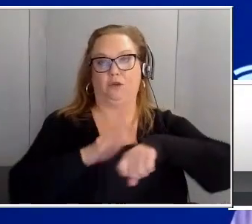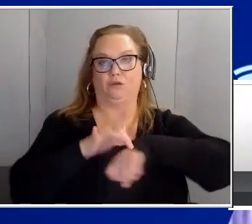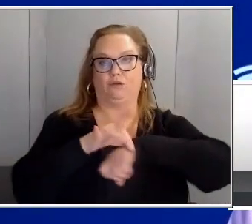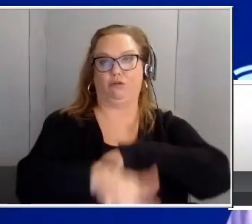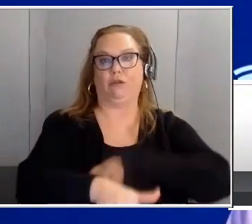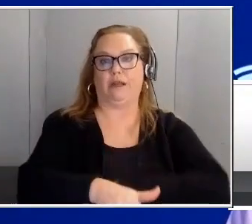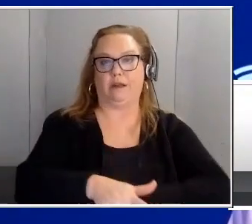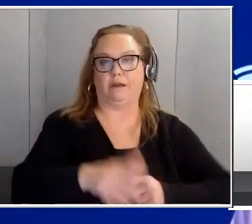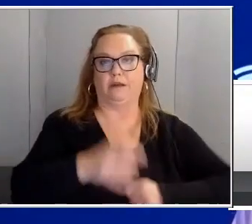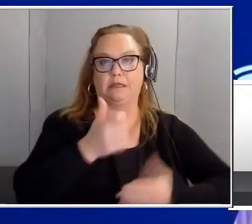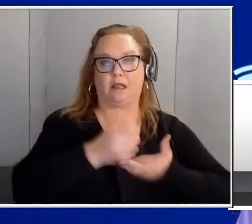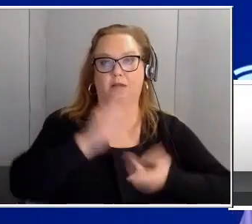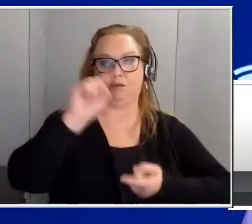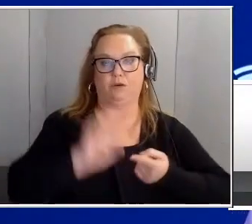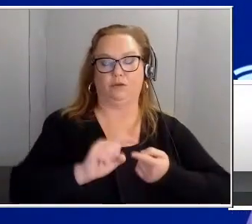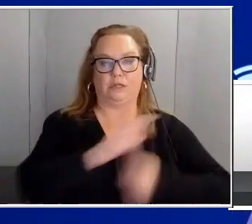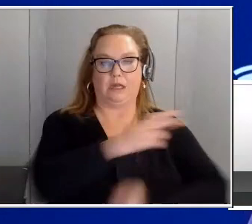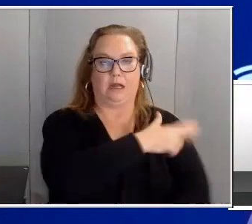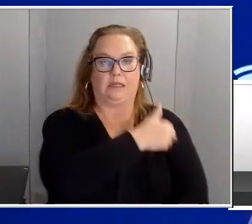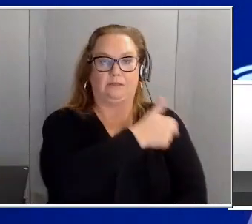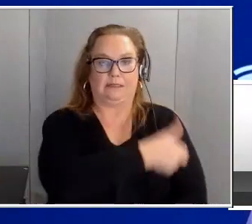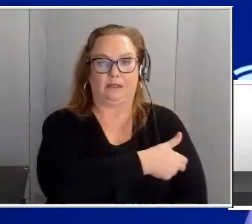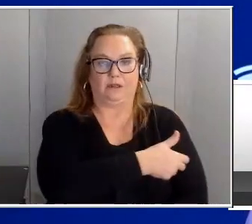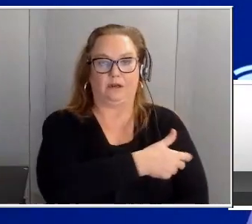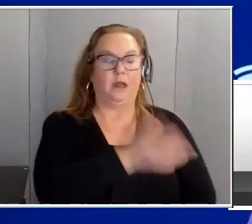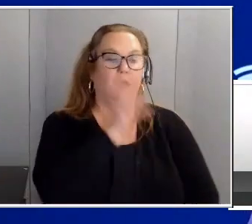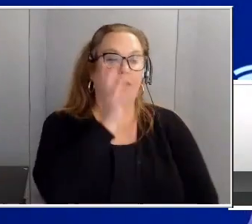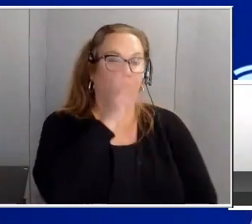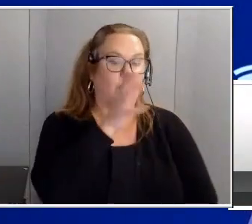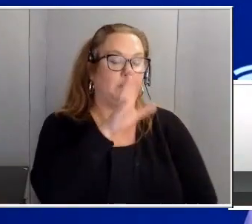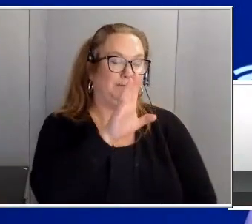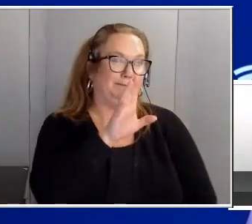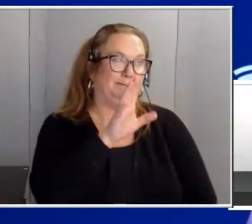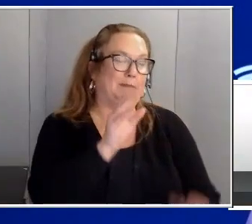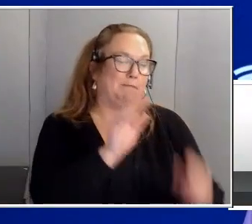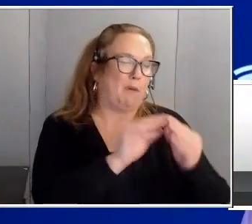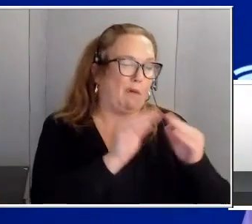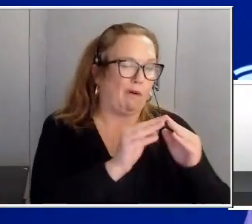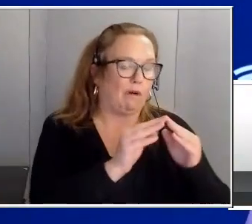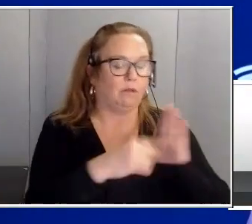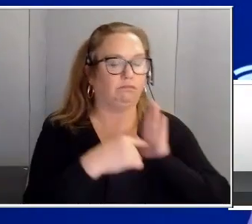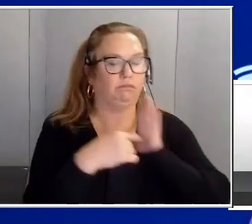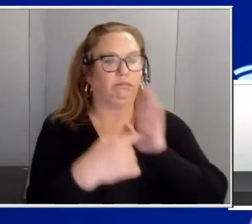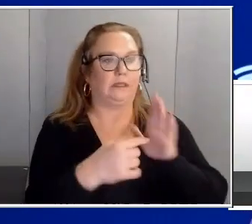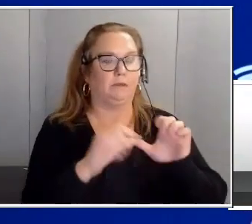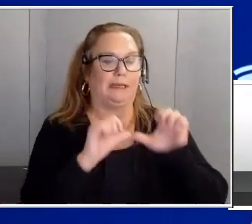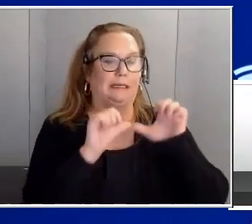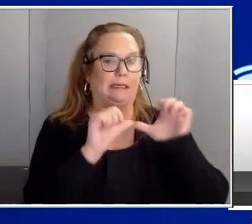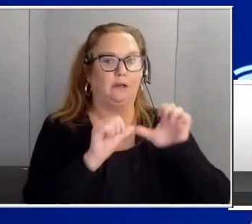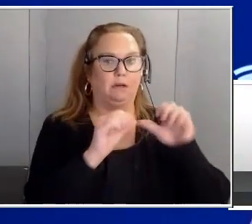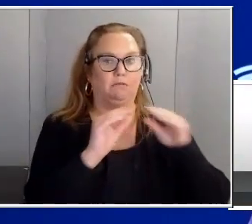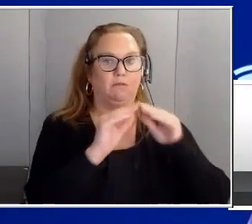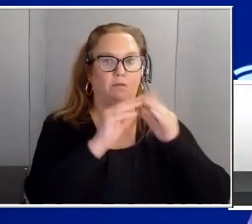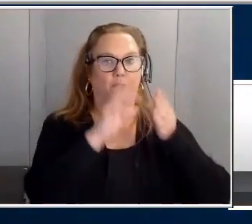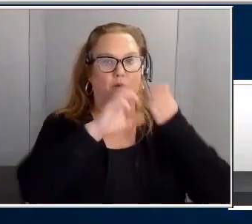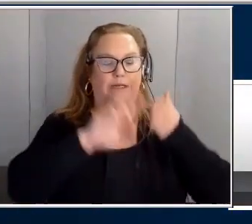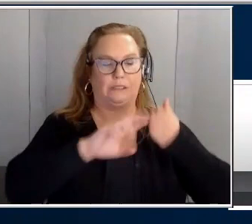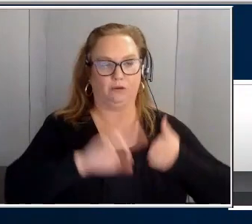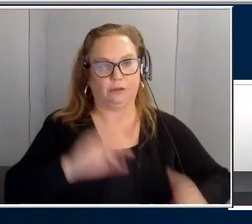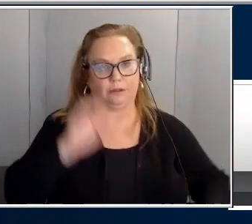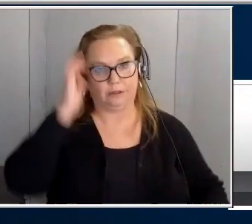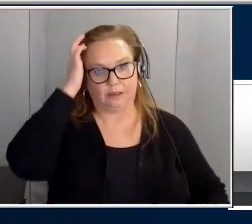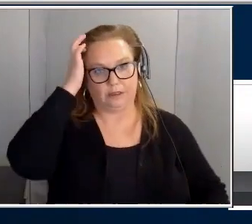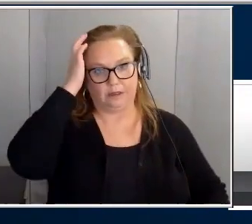to help reduce your risk of hospitalization. And I think there will be more that come out as well as we continue to have more and more research into this. And